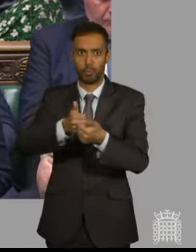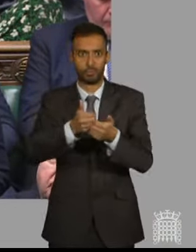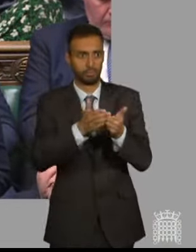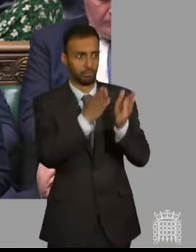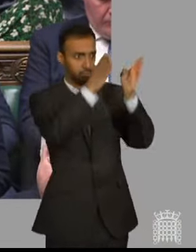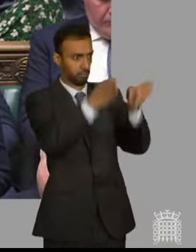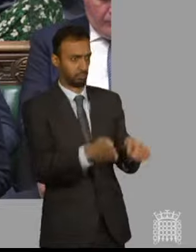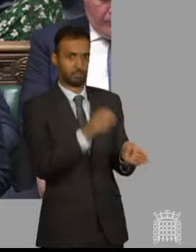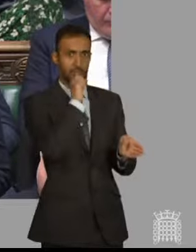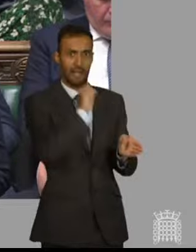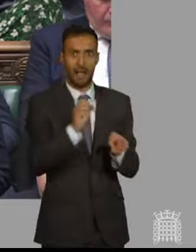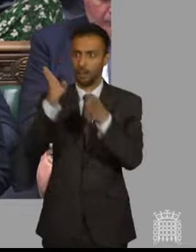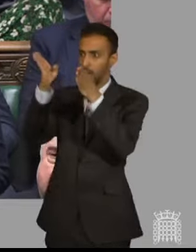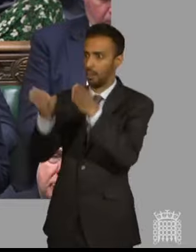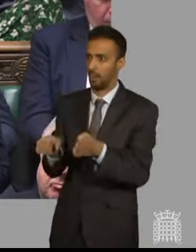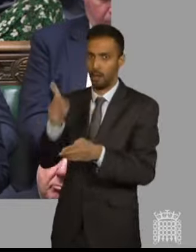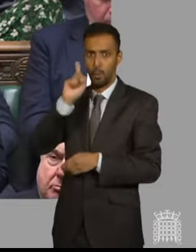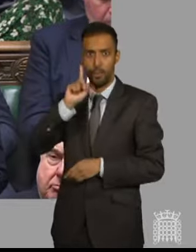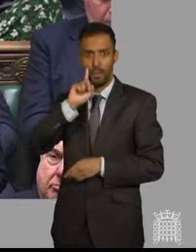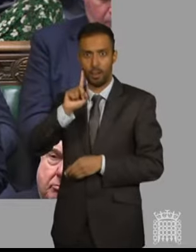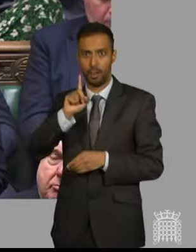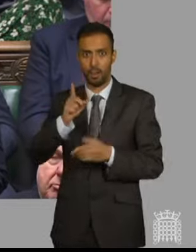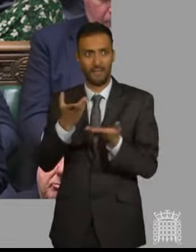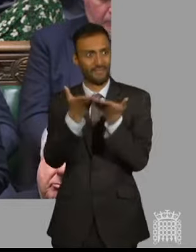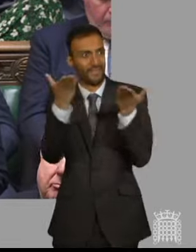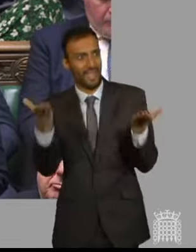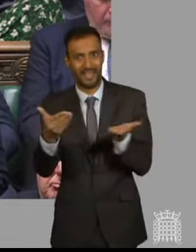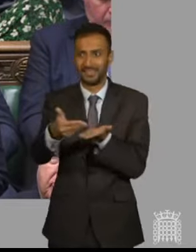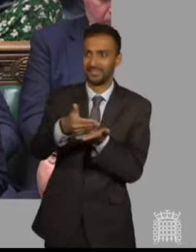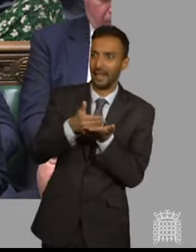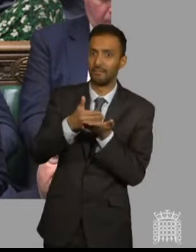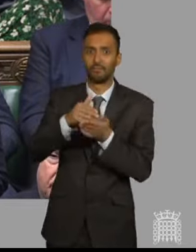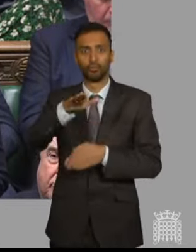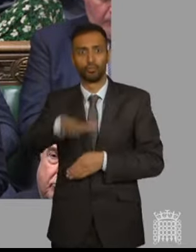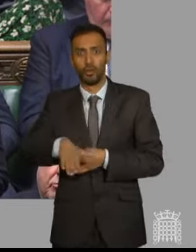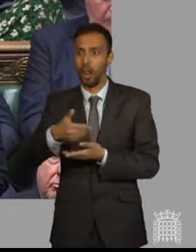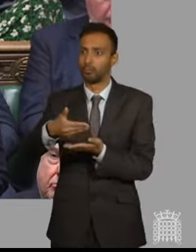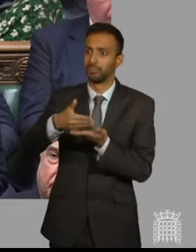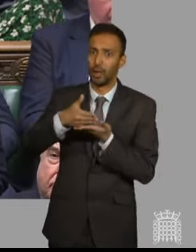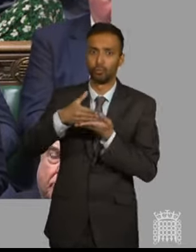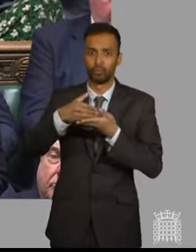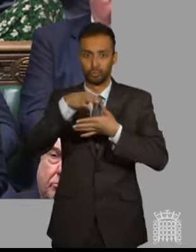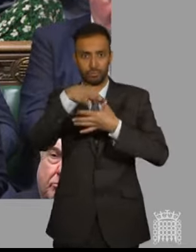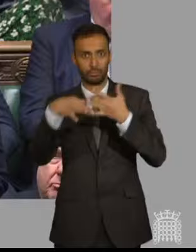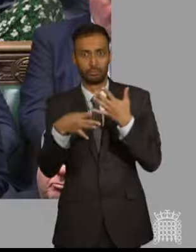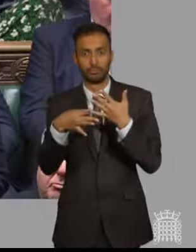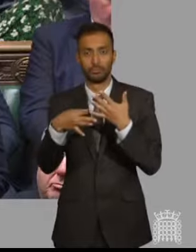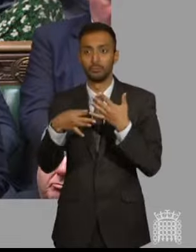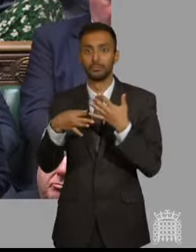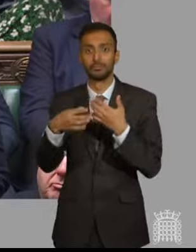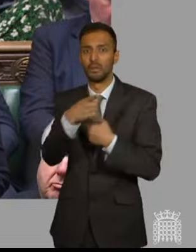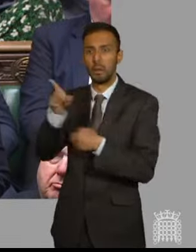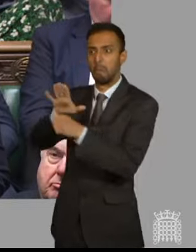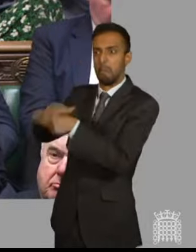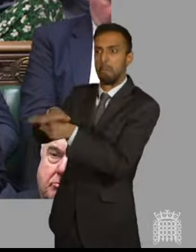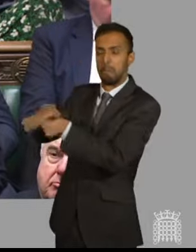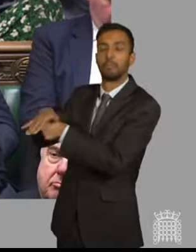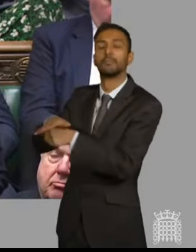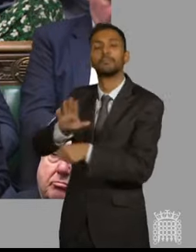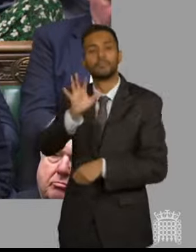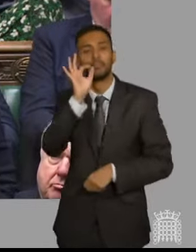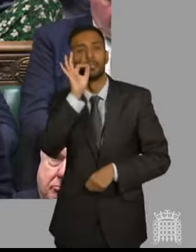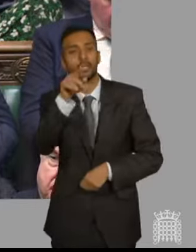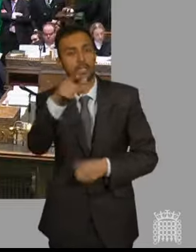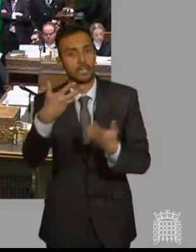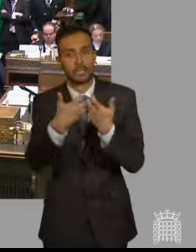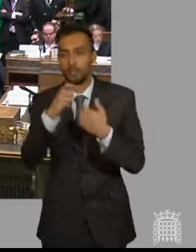right honourable friend, how will honest and open engagement be managed through this very important and sensitive consultation